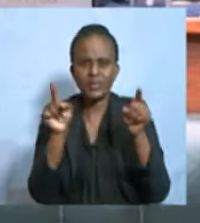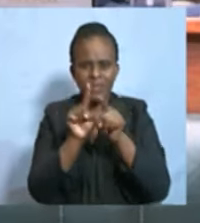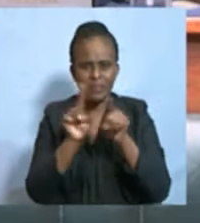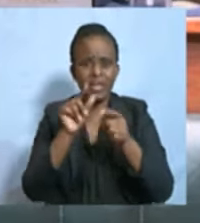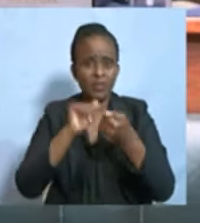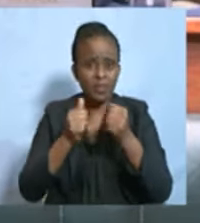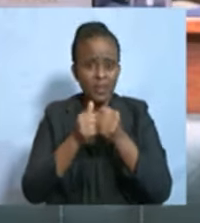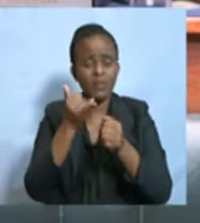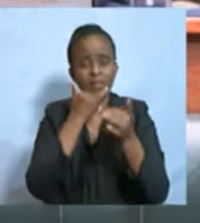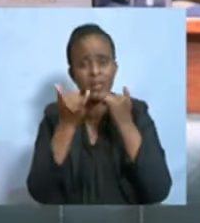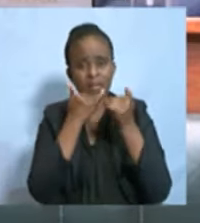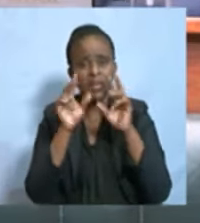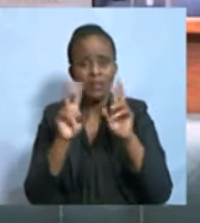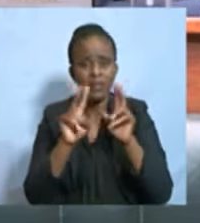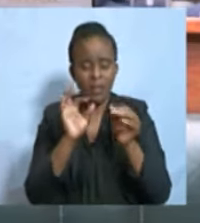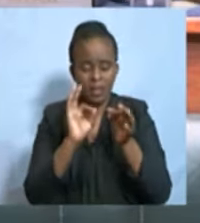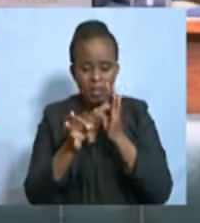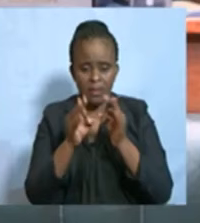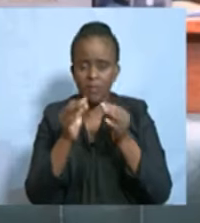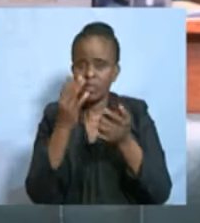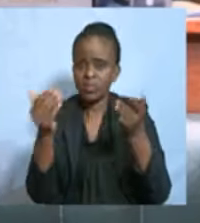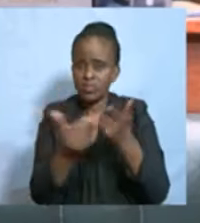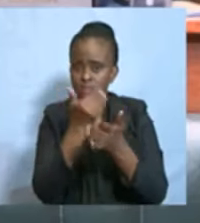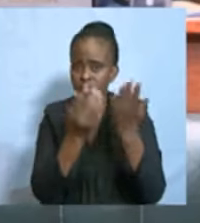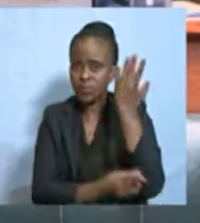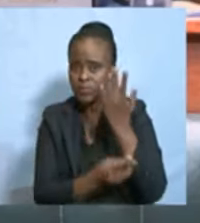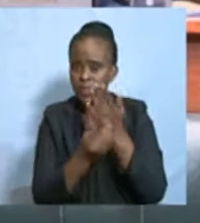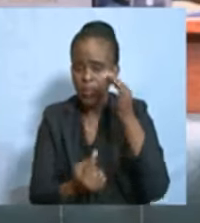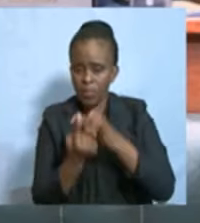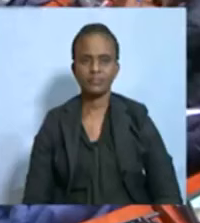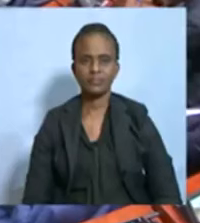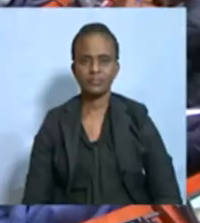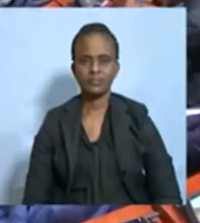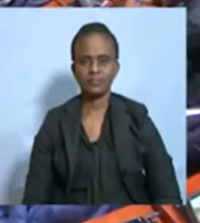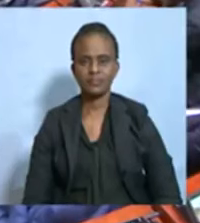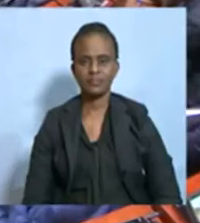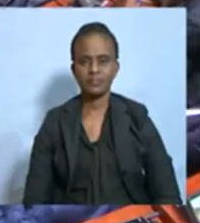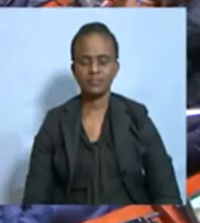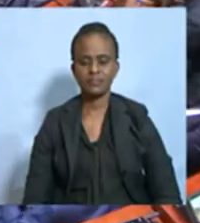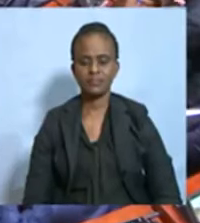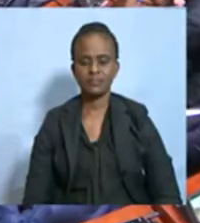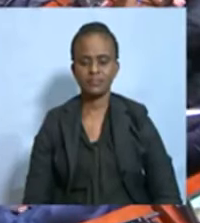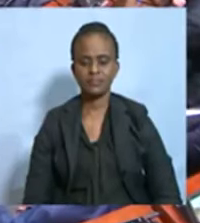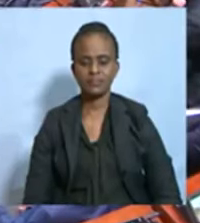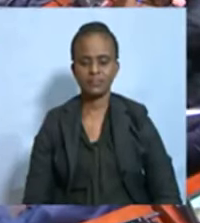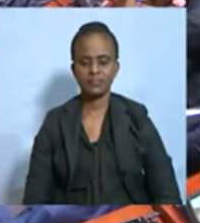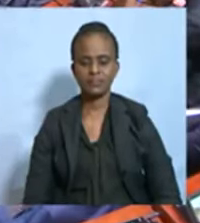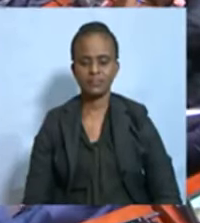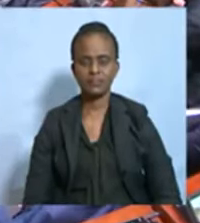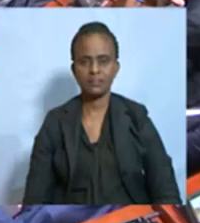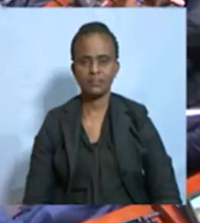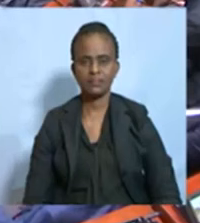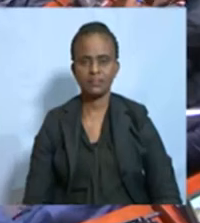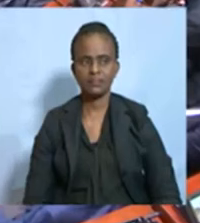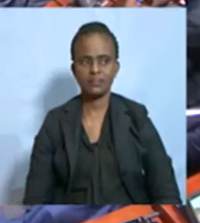same era. But if something new develops, let us work together. The Vice President further spoke on the need for Zambia